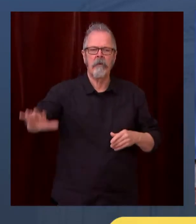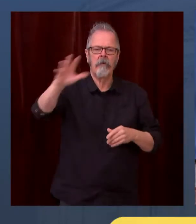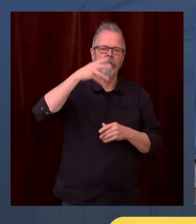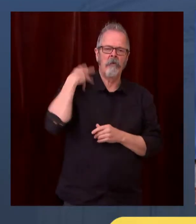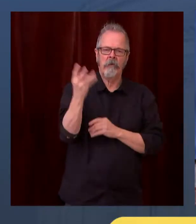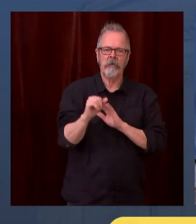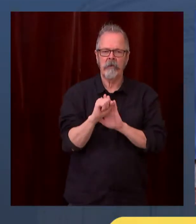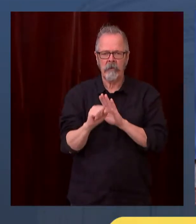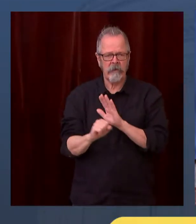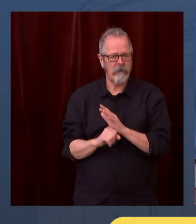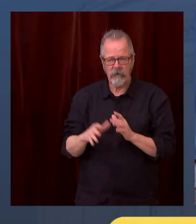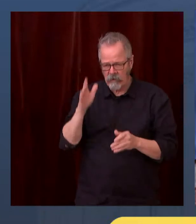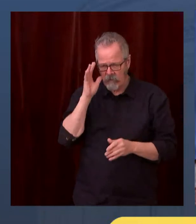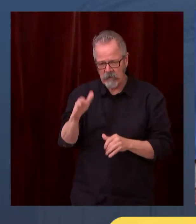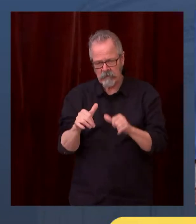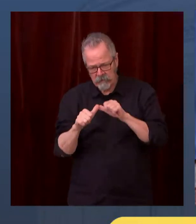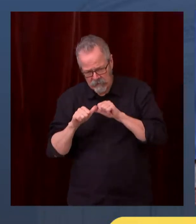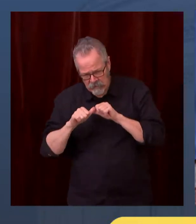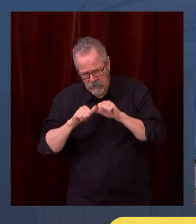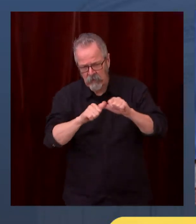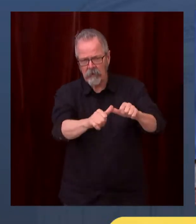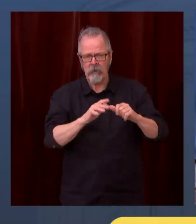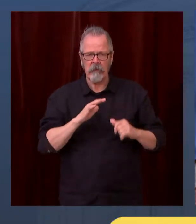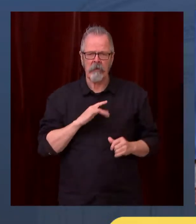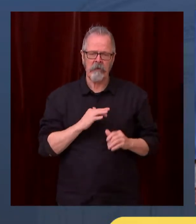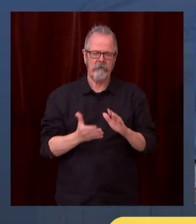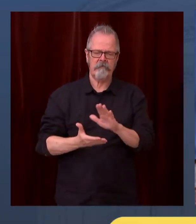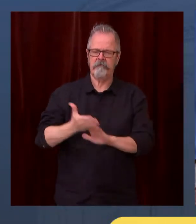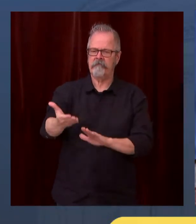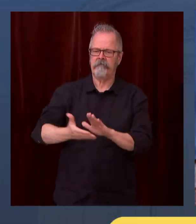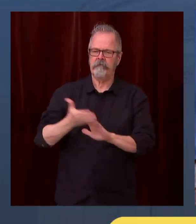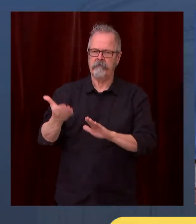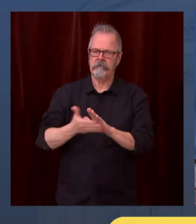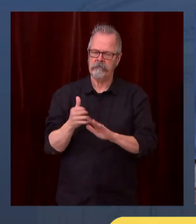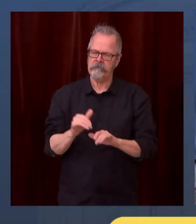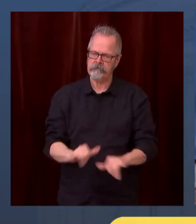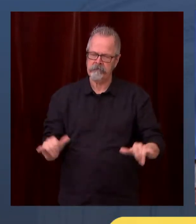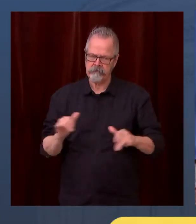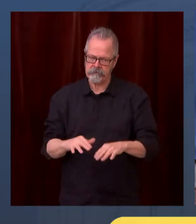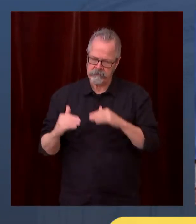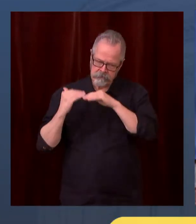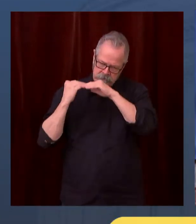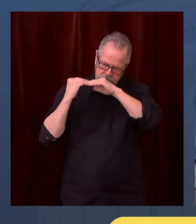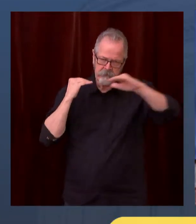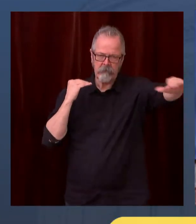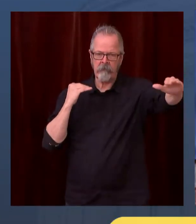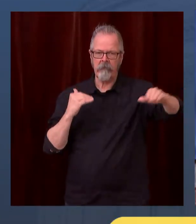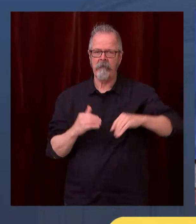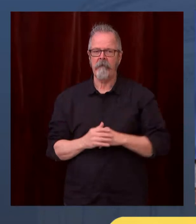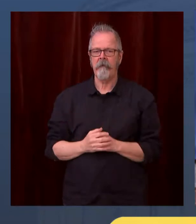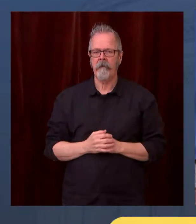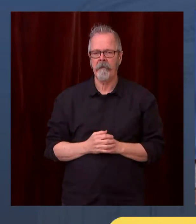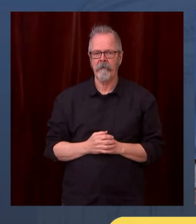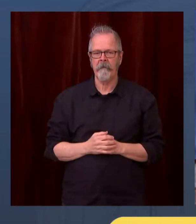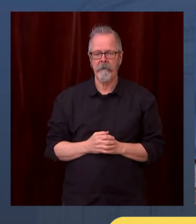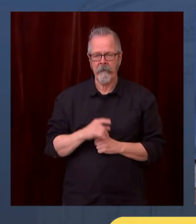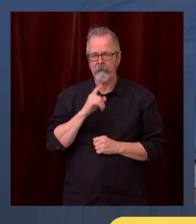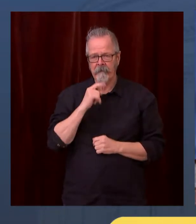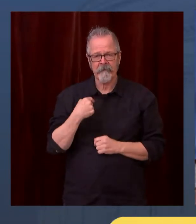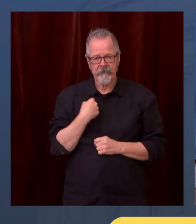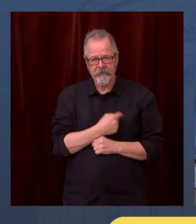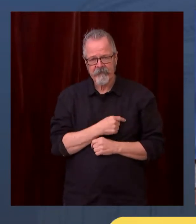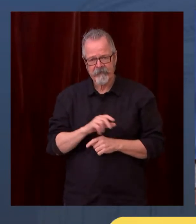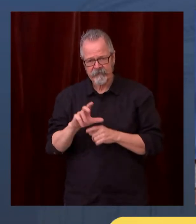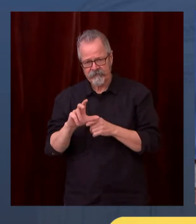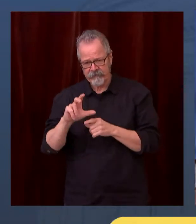continue these community clinics that are registered as providers. And we are making very significant investments in